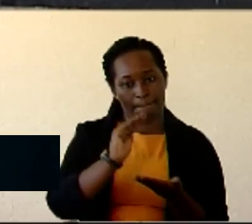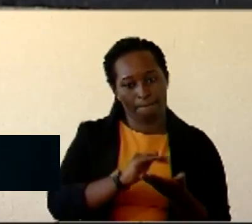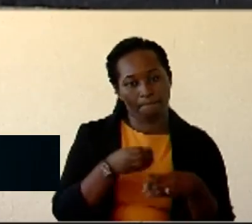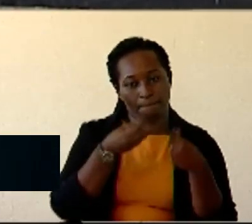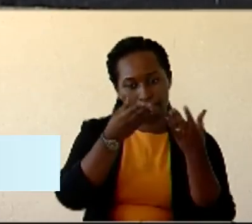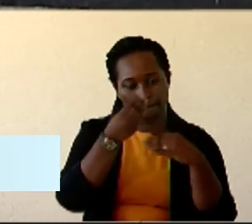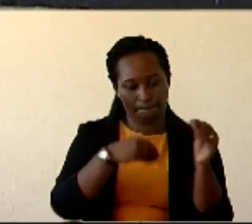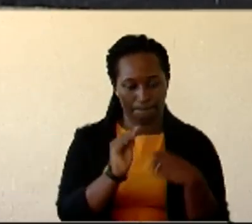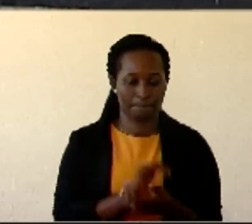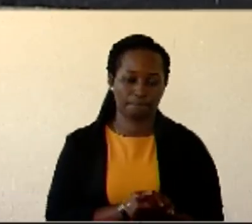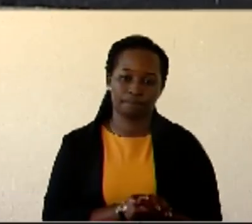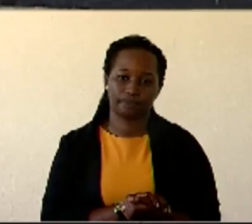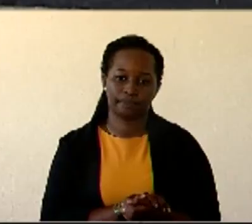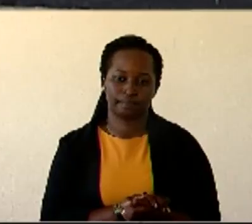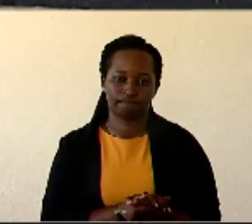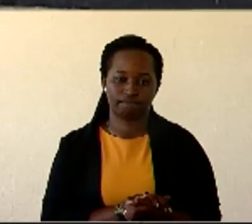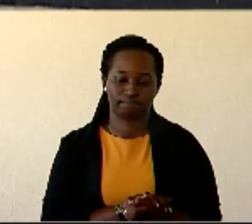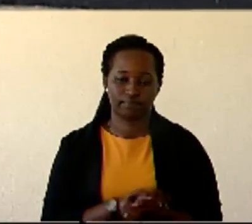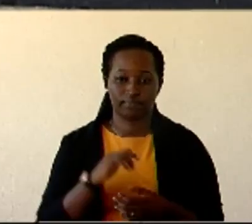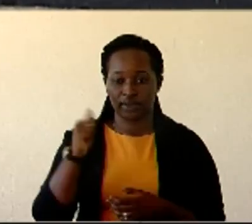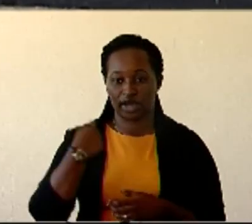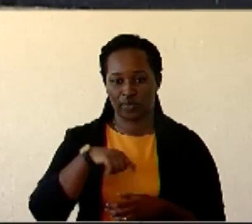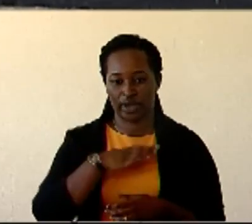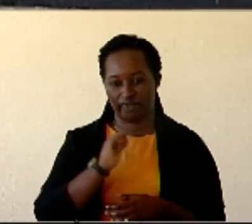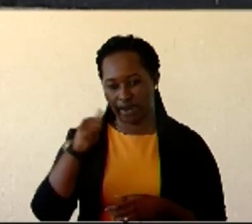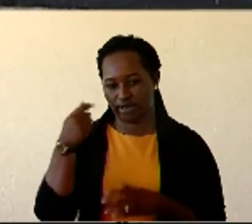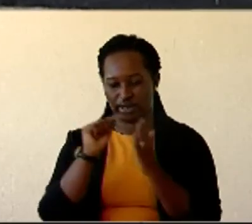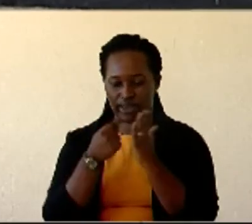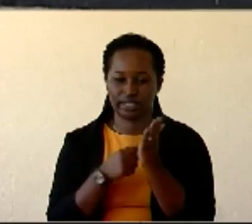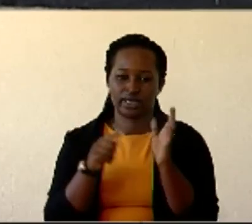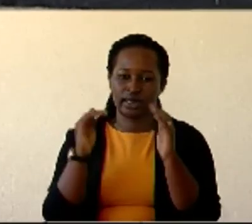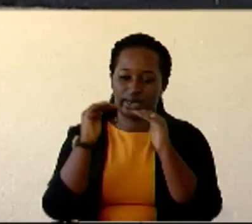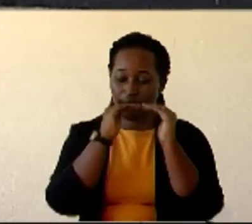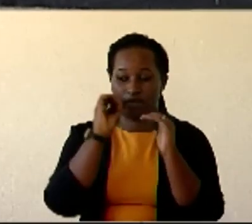goods. Then we have other factors like the level of technology.